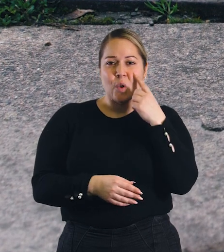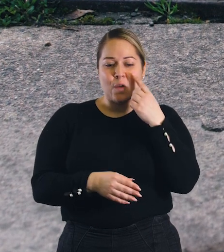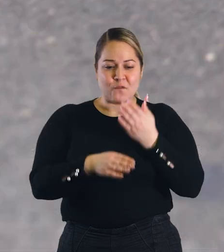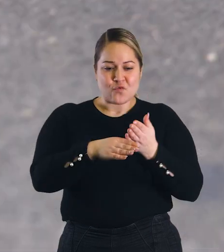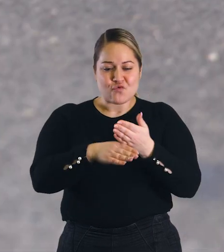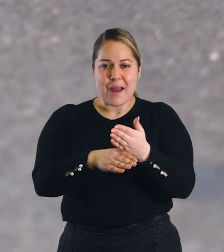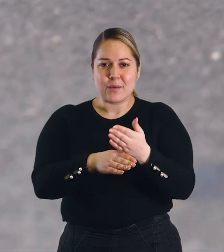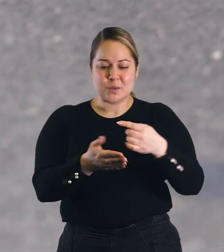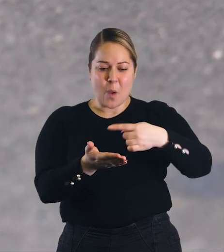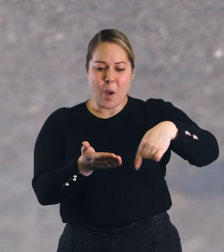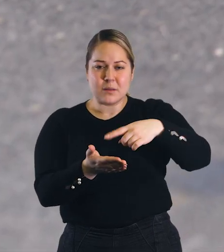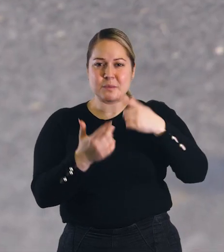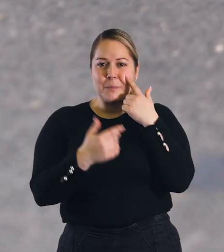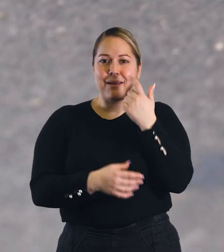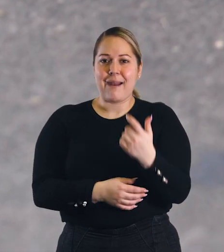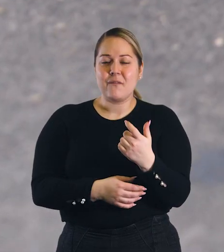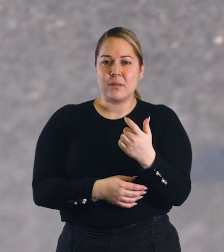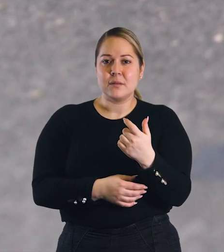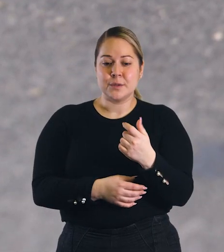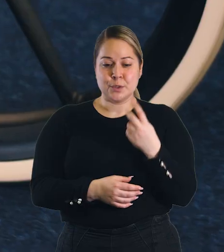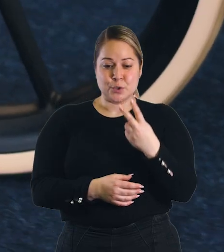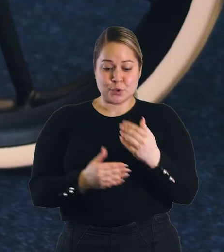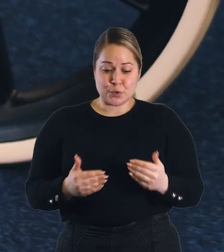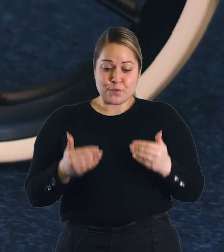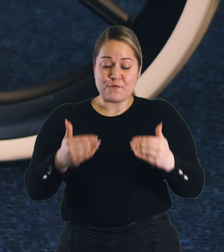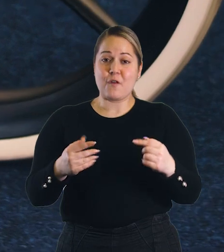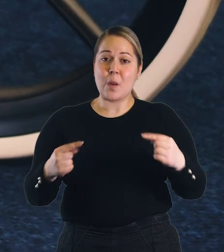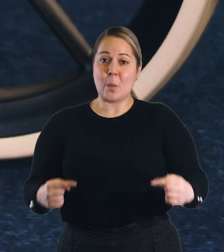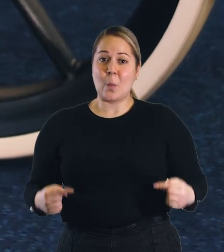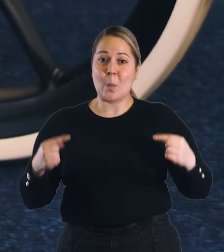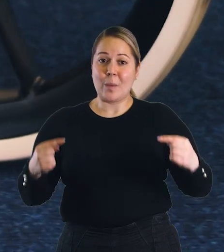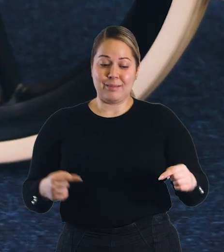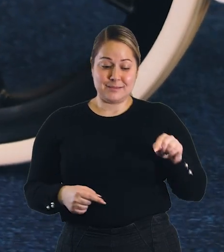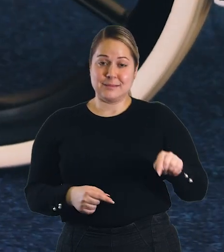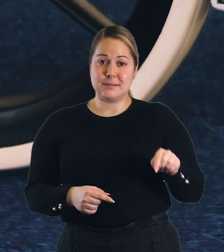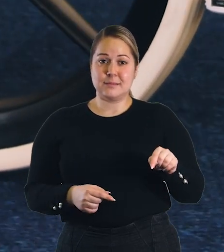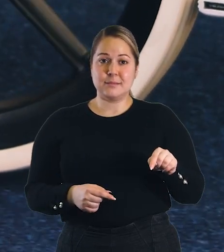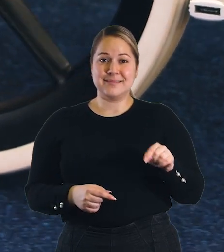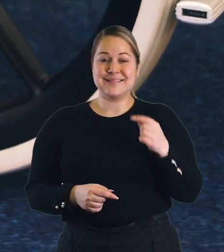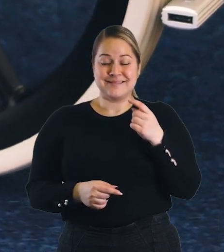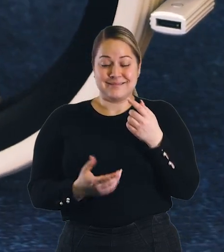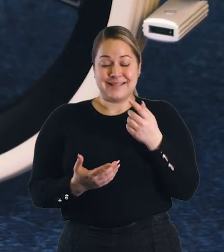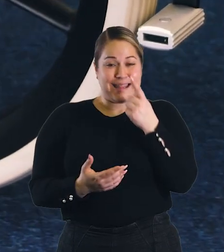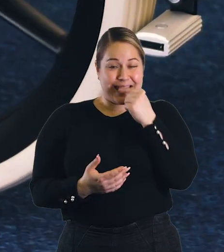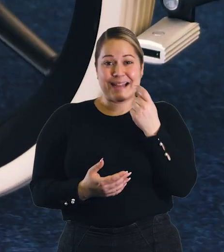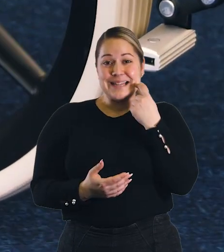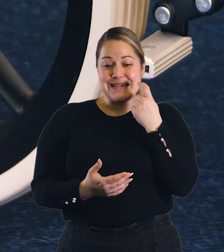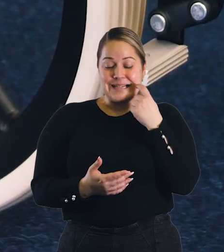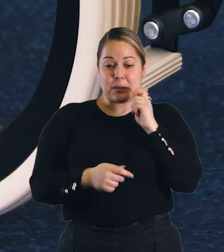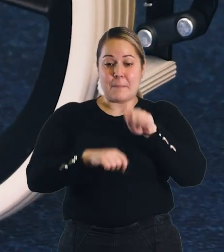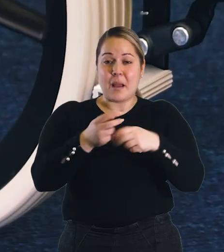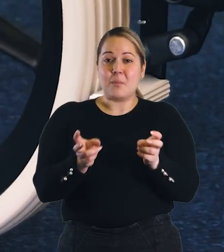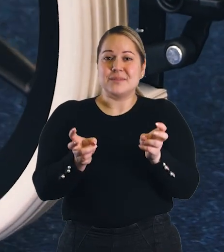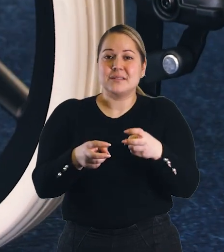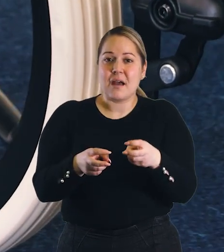for cracks and holes. You've got the 2 front wheels in the wheelchair, which if there's a crack